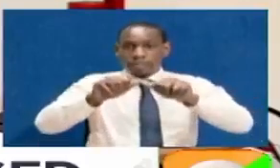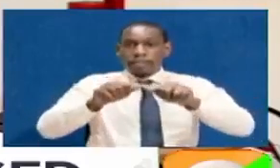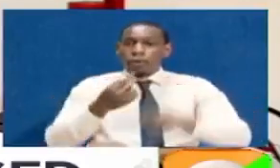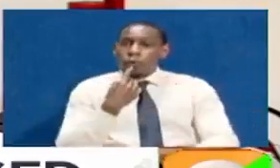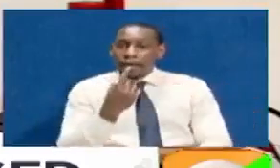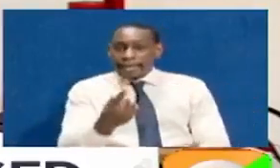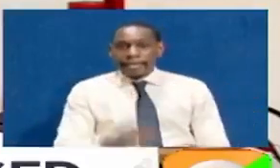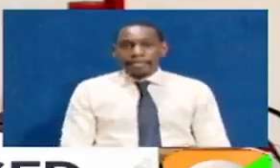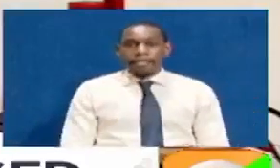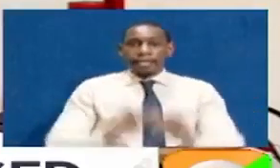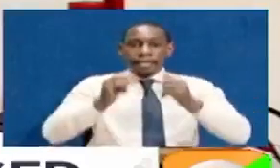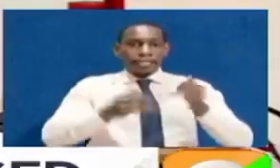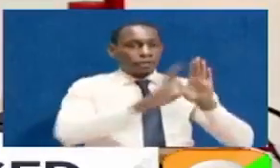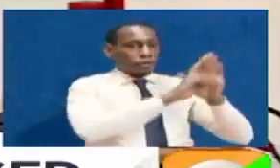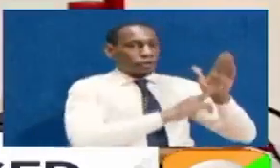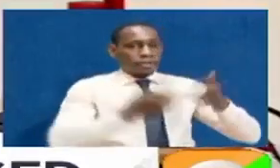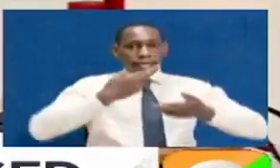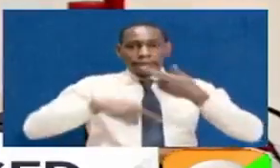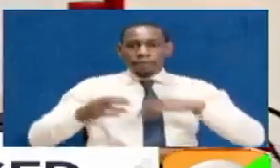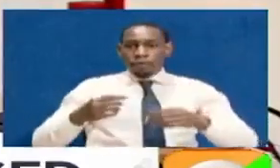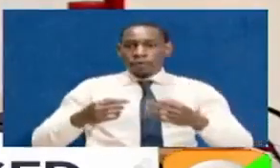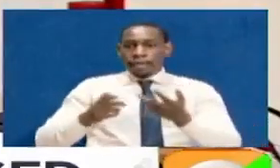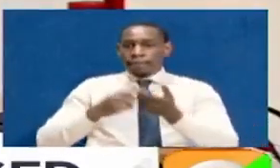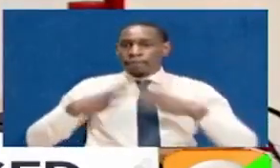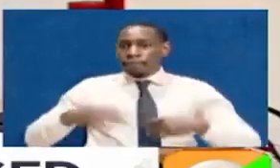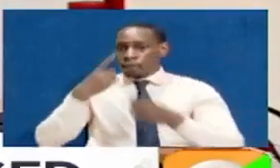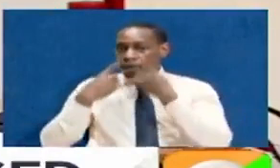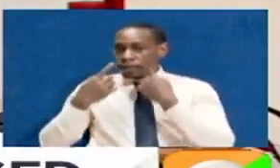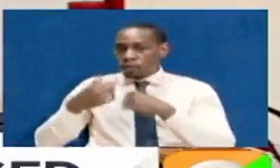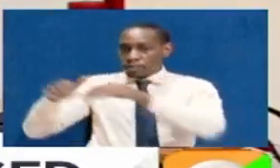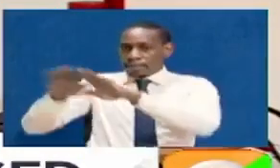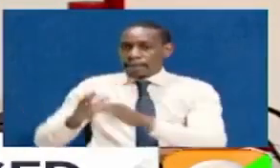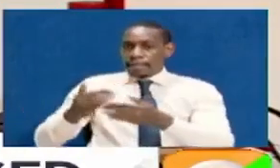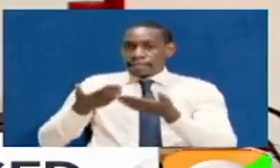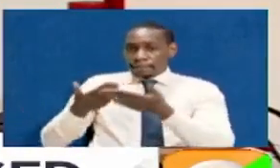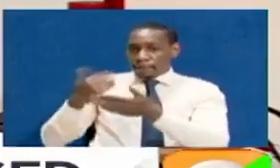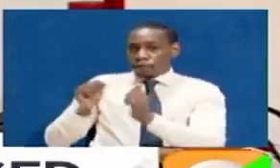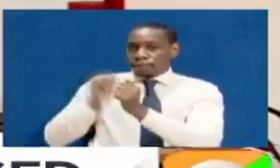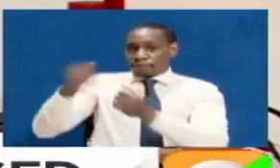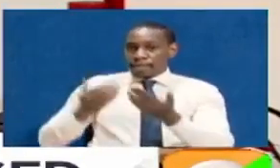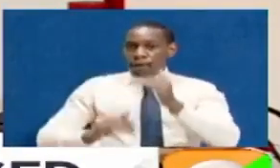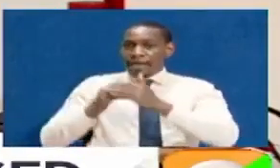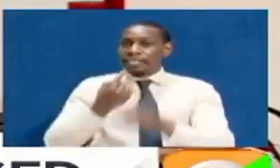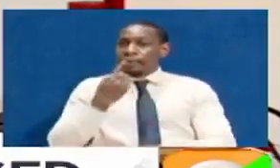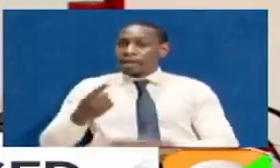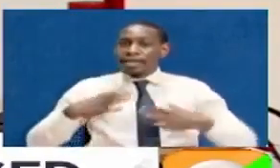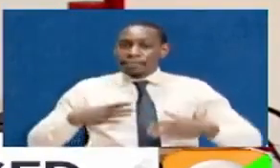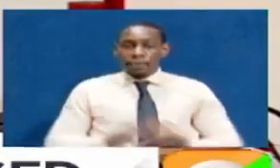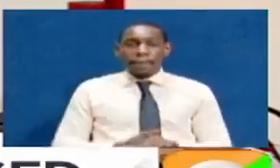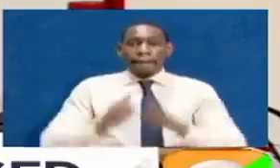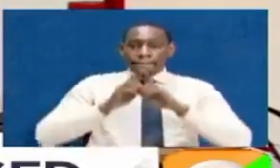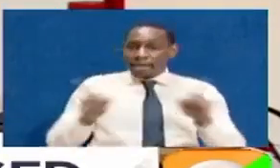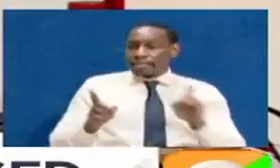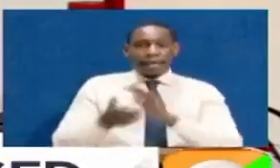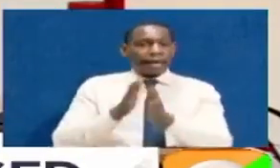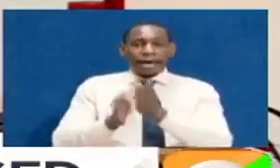at 100. The new rules also review the number of mourners at any funeral from the current 15 to a maximum of 100 persons. There will,